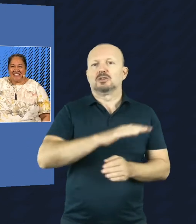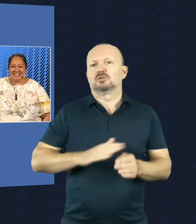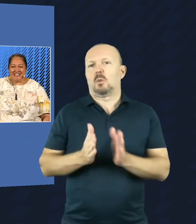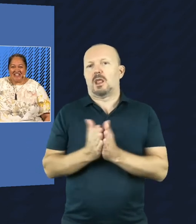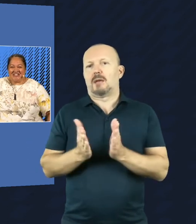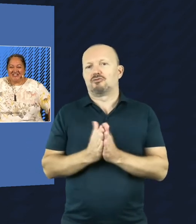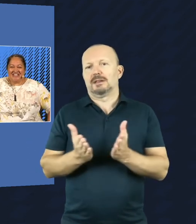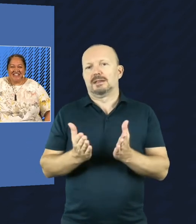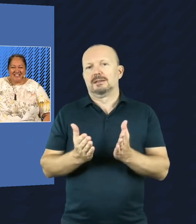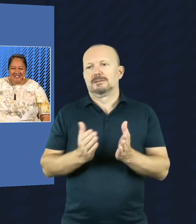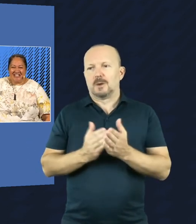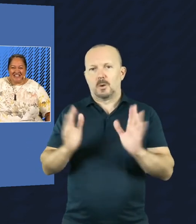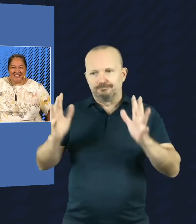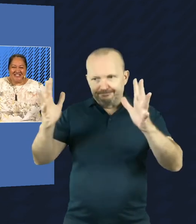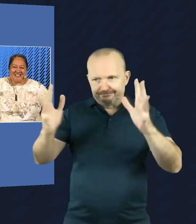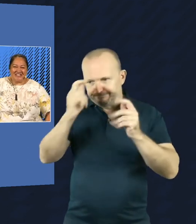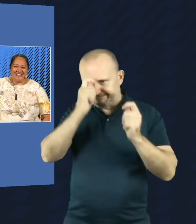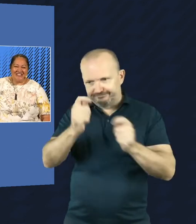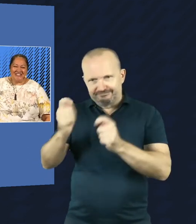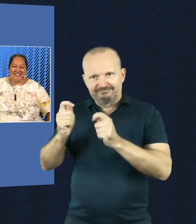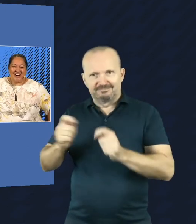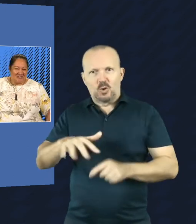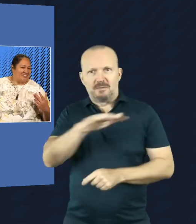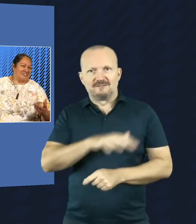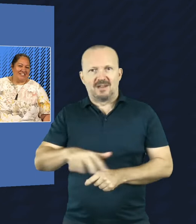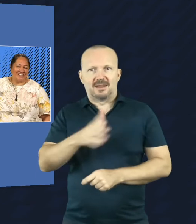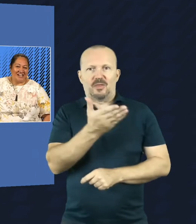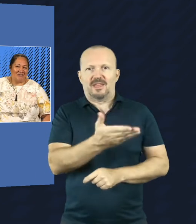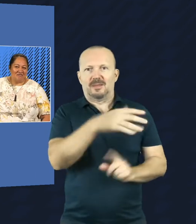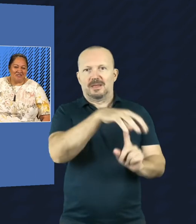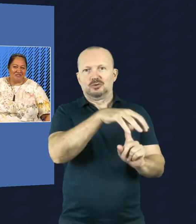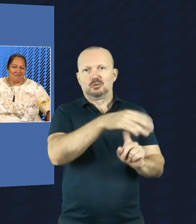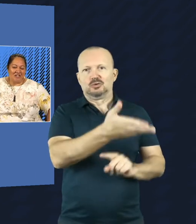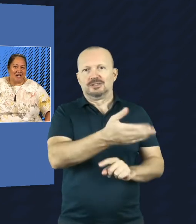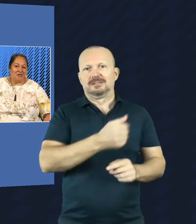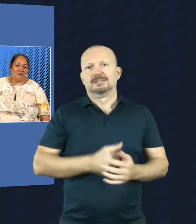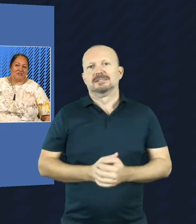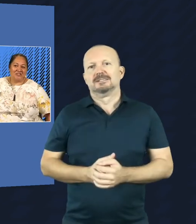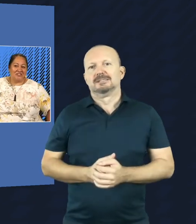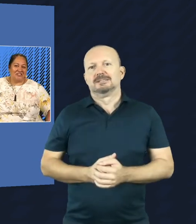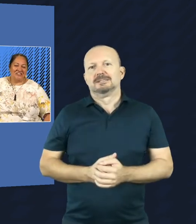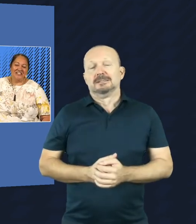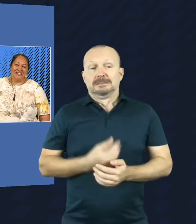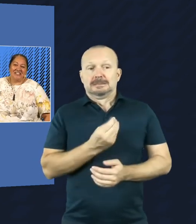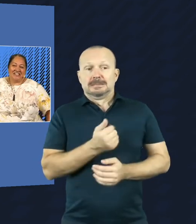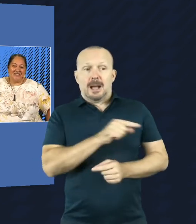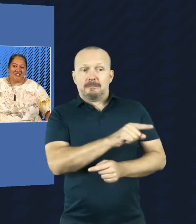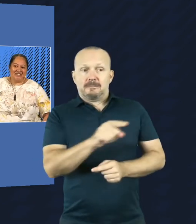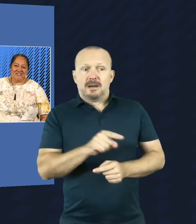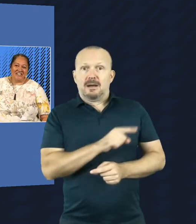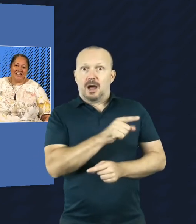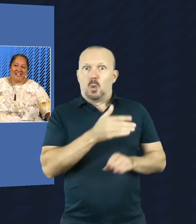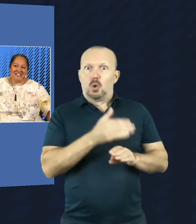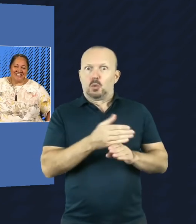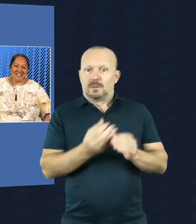whānau there, especially those who I worked with developing upoko tukutuku, the